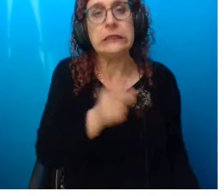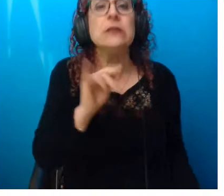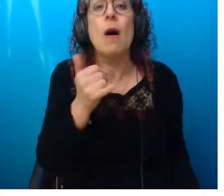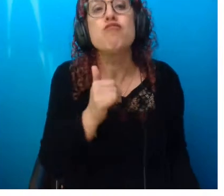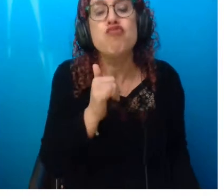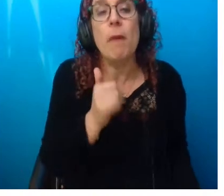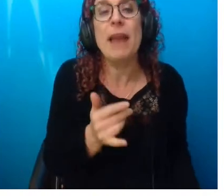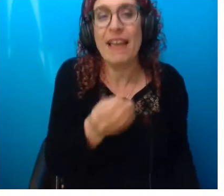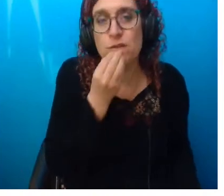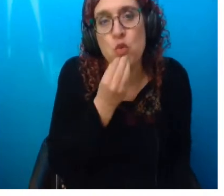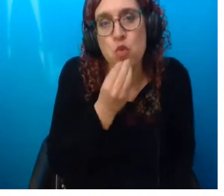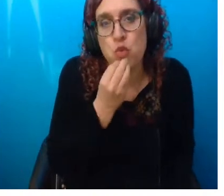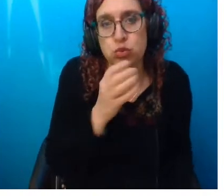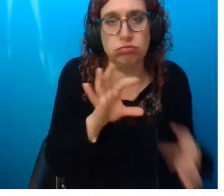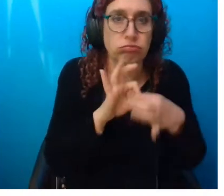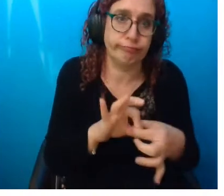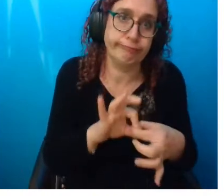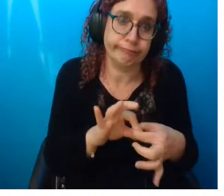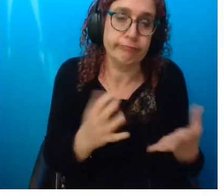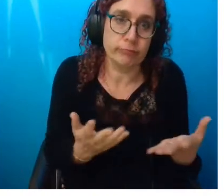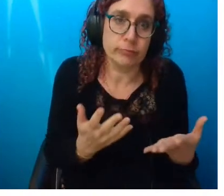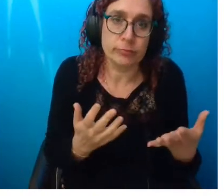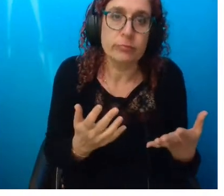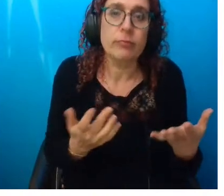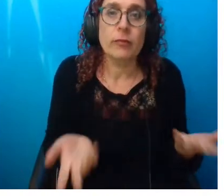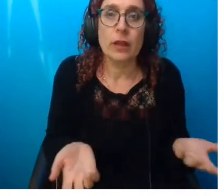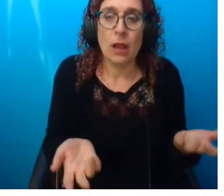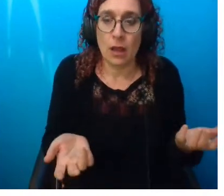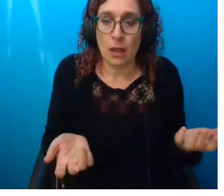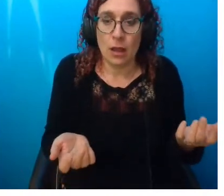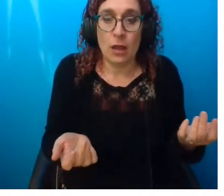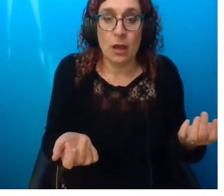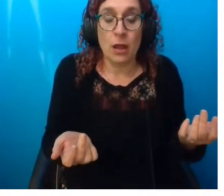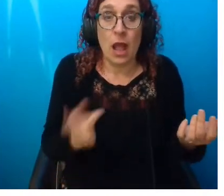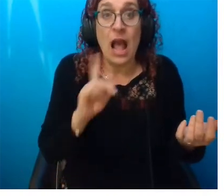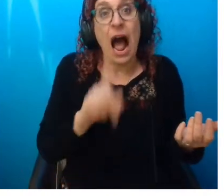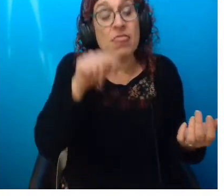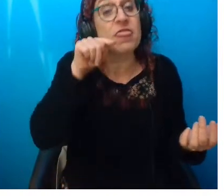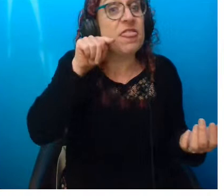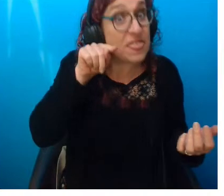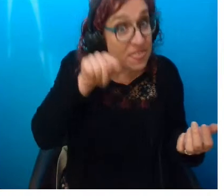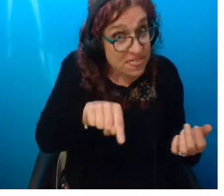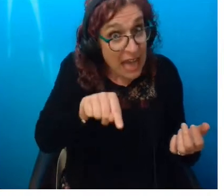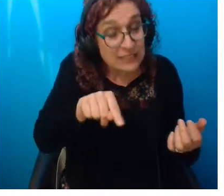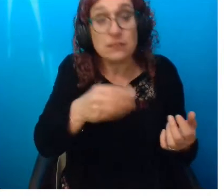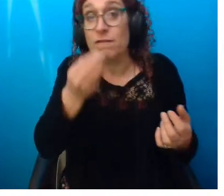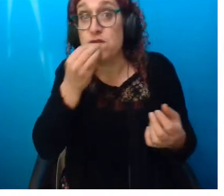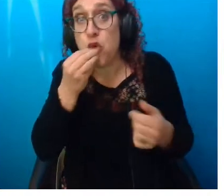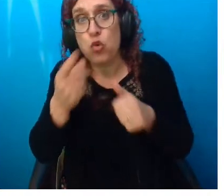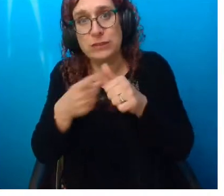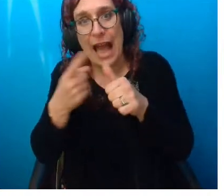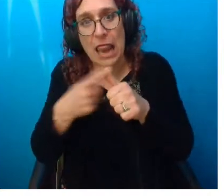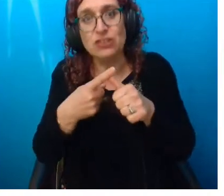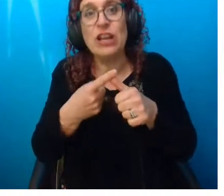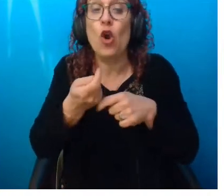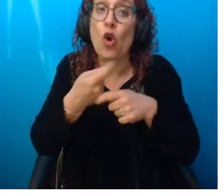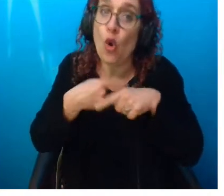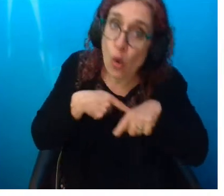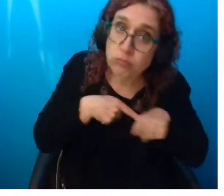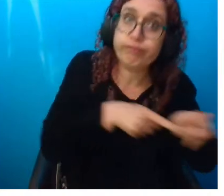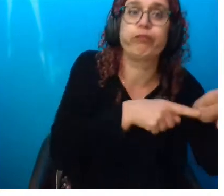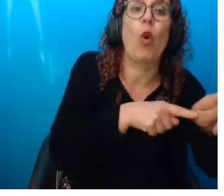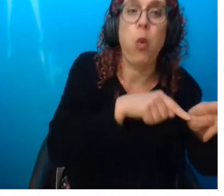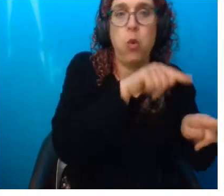background population, and you know, as a driver for their eczema. Beyond the age of 6